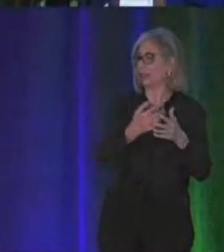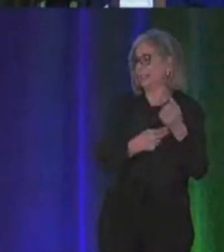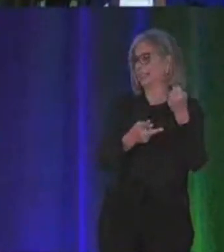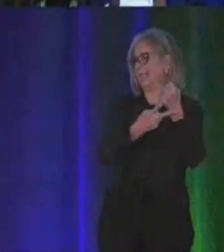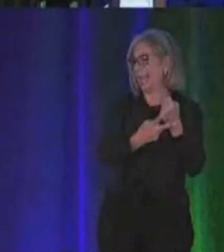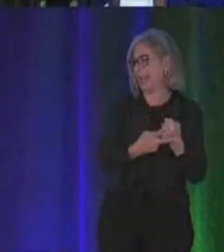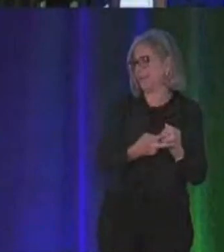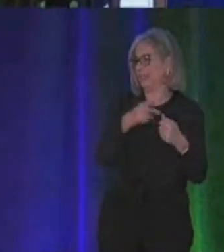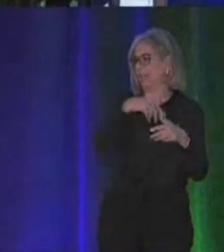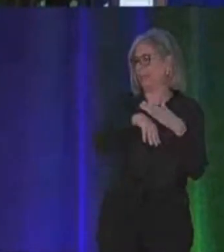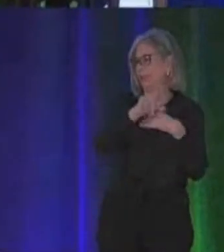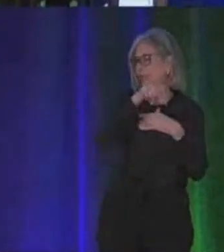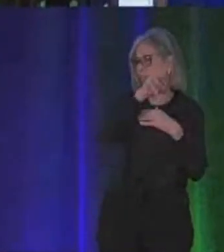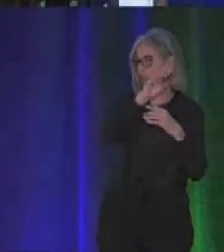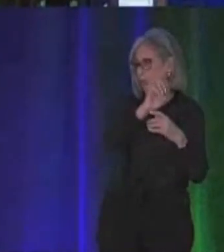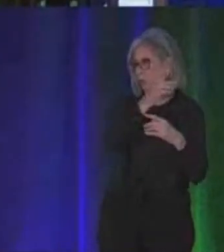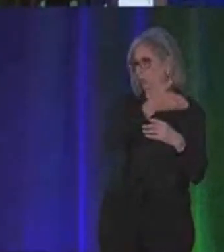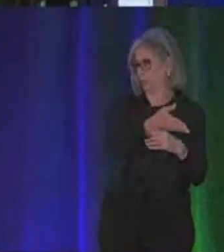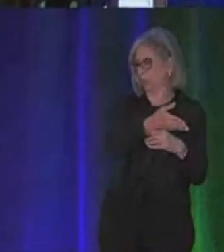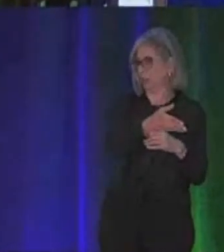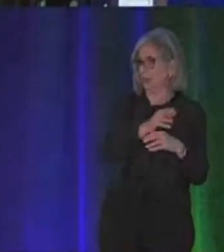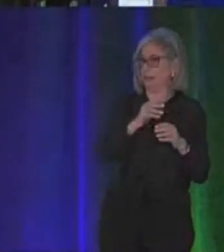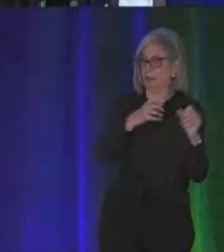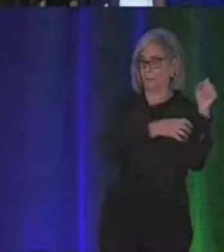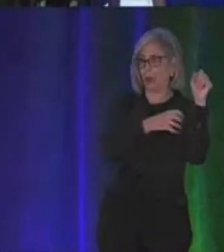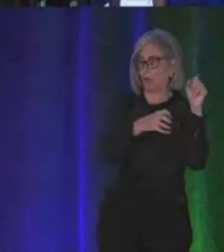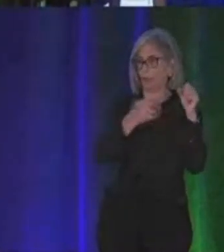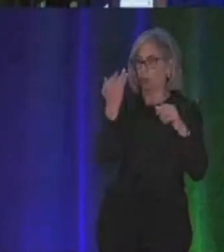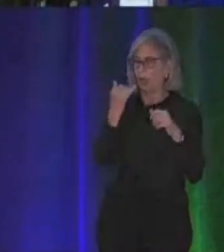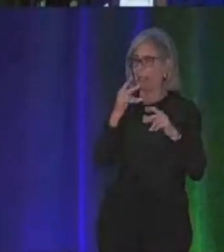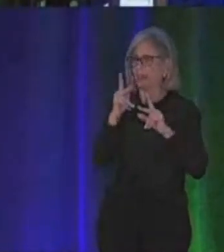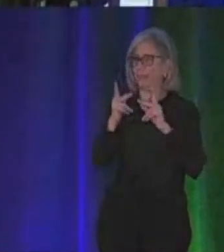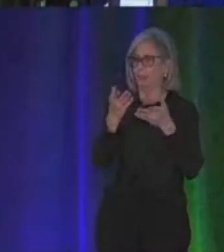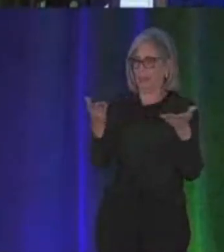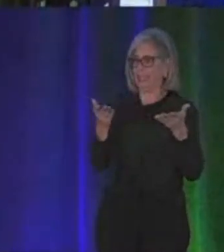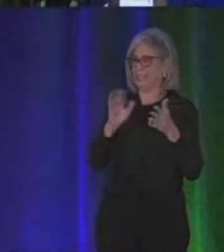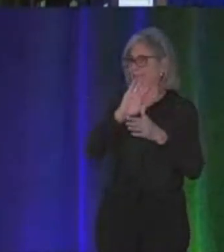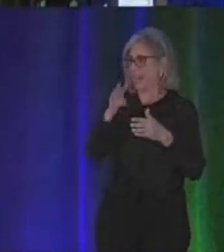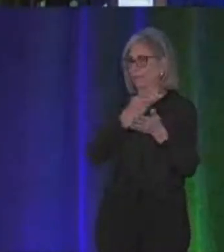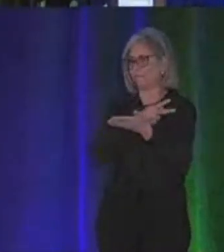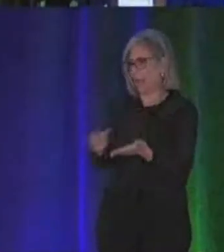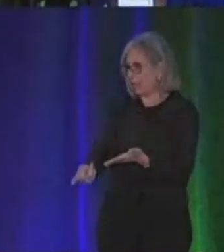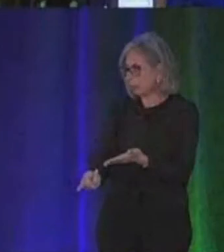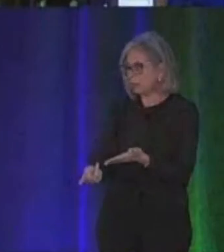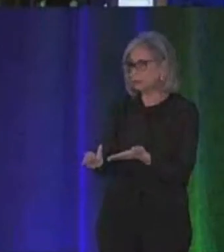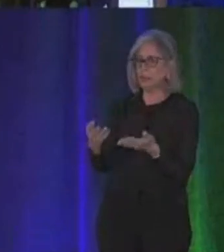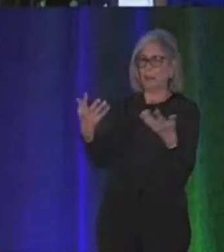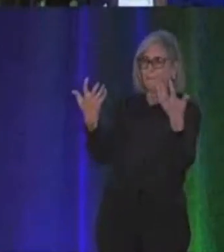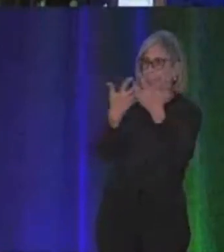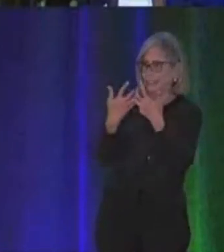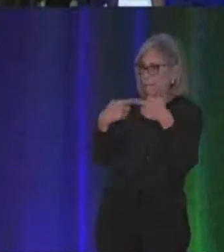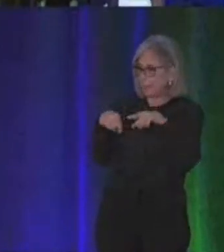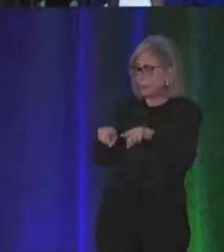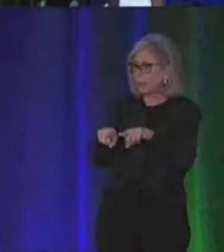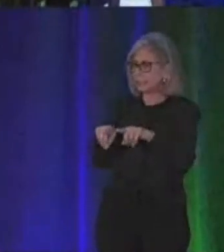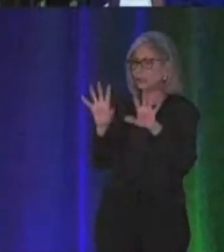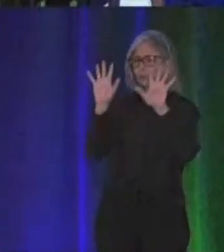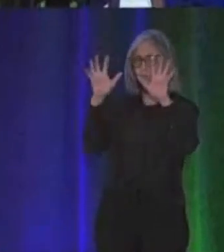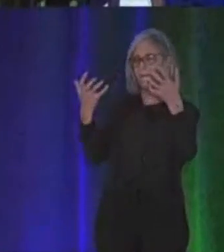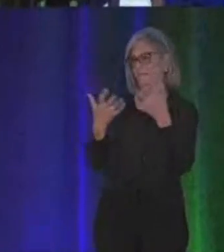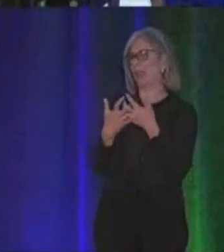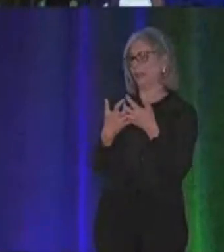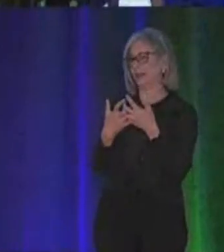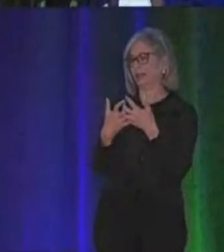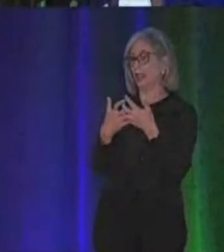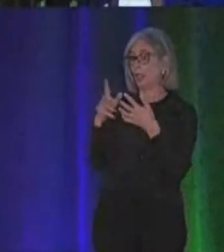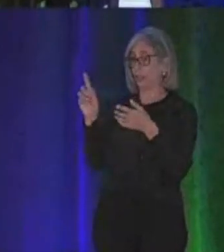kind of do very powerful because you can make sure stuff never fails. You can scale things out massively in parallel. It's a great fit here. So we'll put those